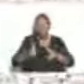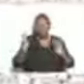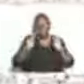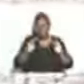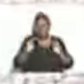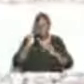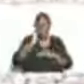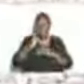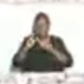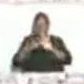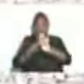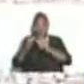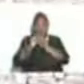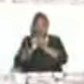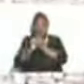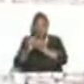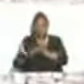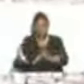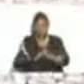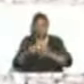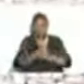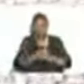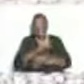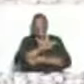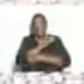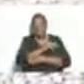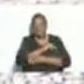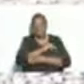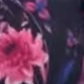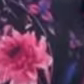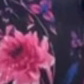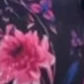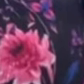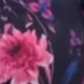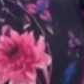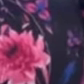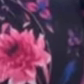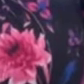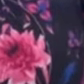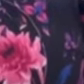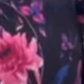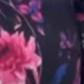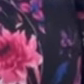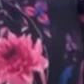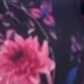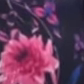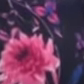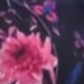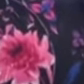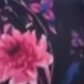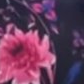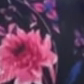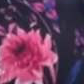to come down. For the Bahamas Tonight, I'm Cleopatra Murphy. Hello, everyone. I'm Fern Carey. Thank